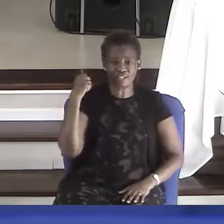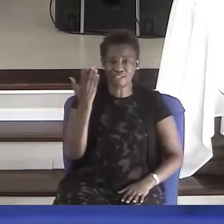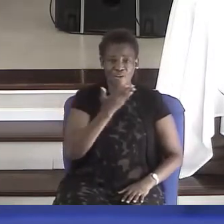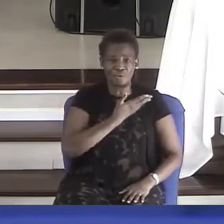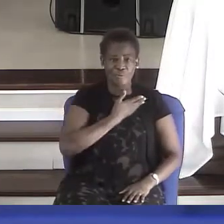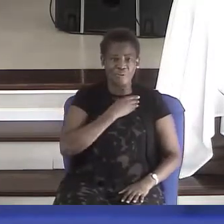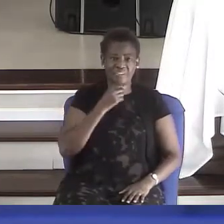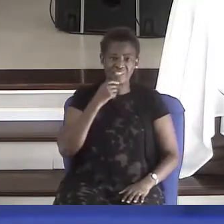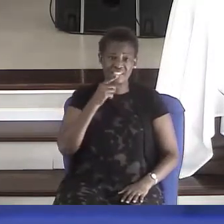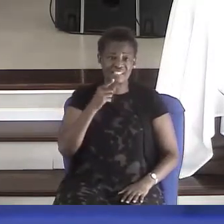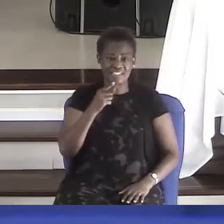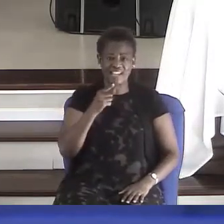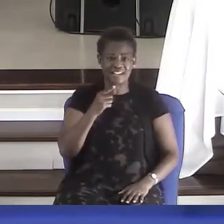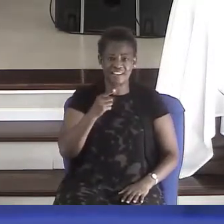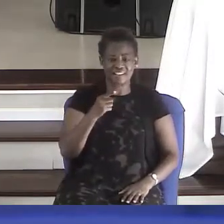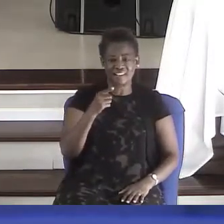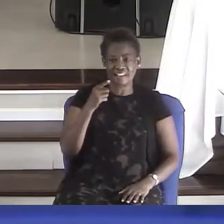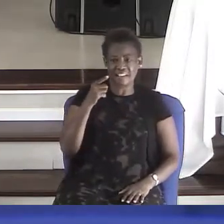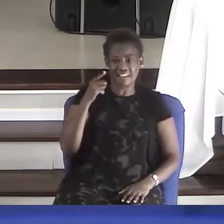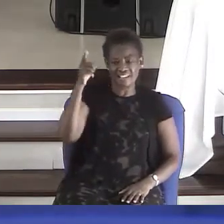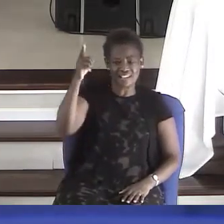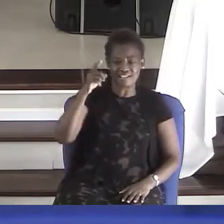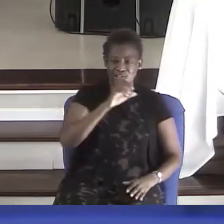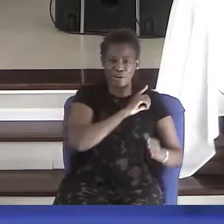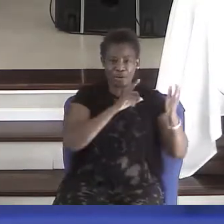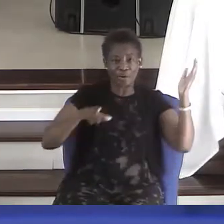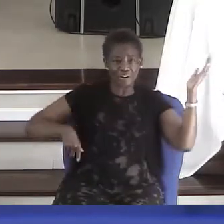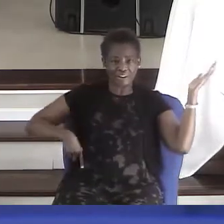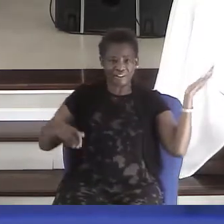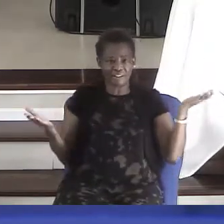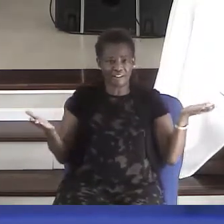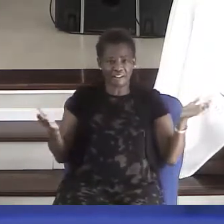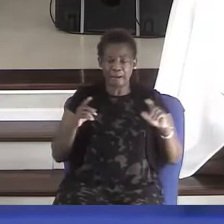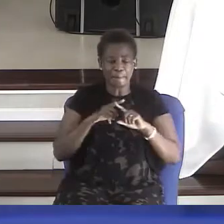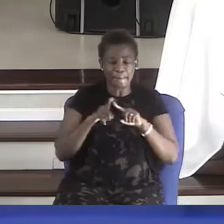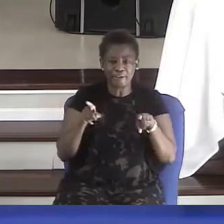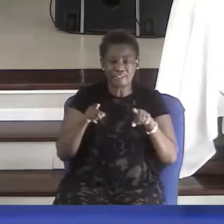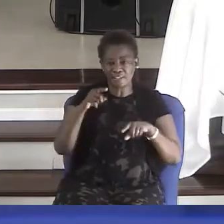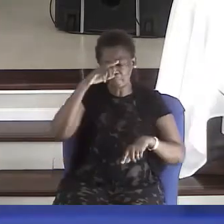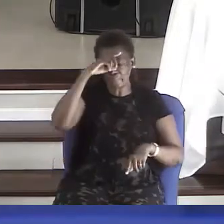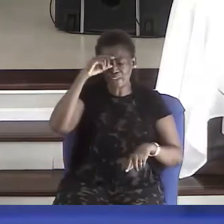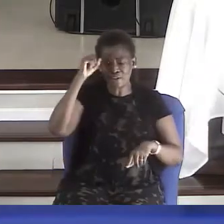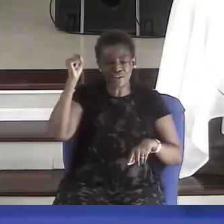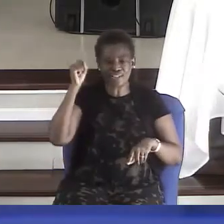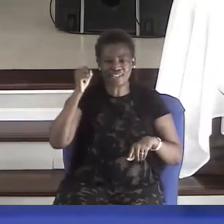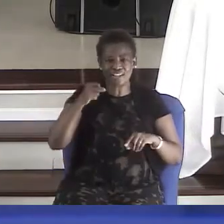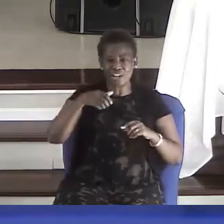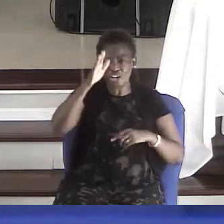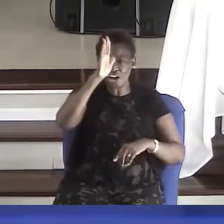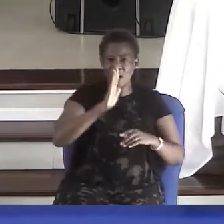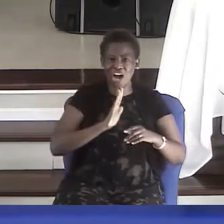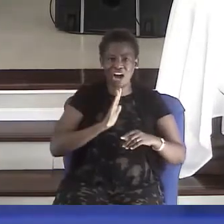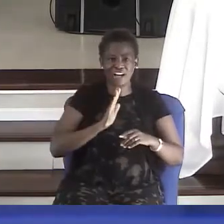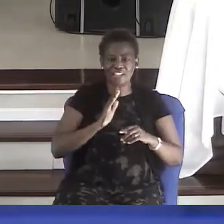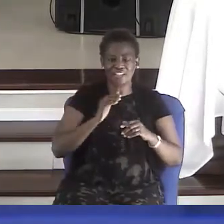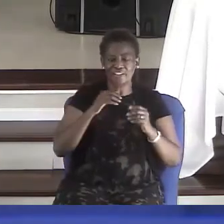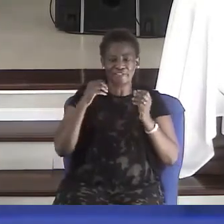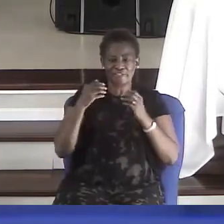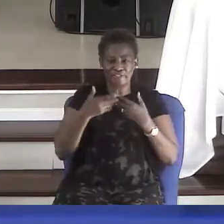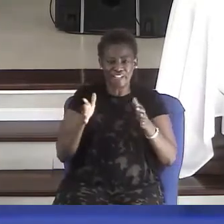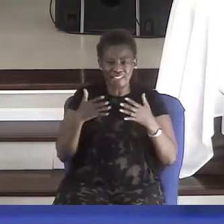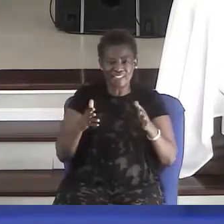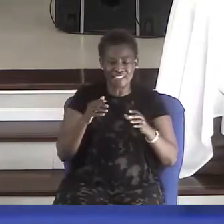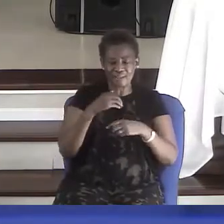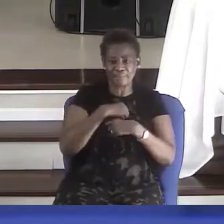already made him Lord. Jesus, the Son of God, is Lord. This is the only mighty God,